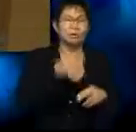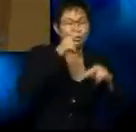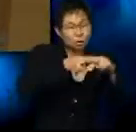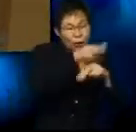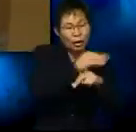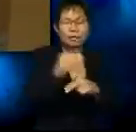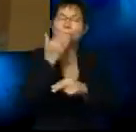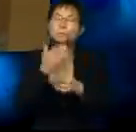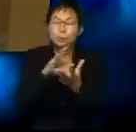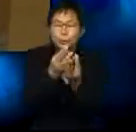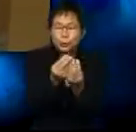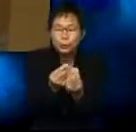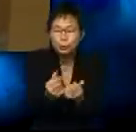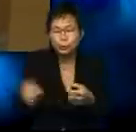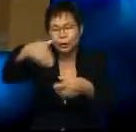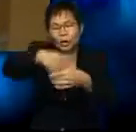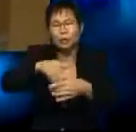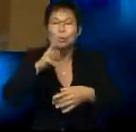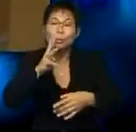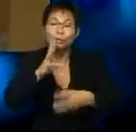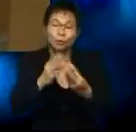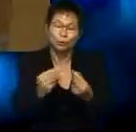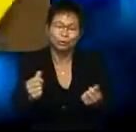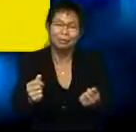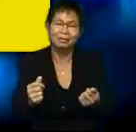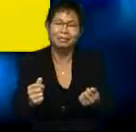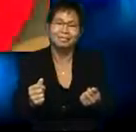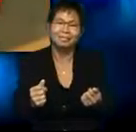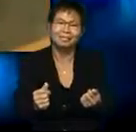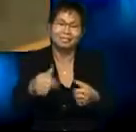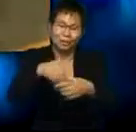and sugar dissolves in the water.